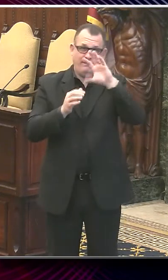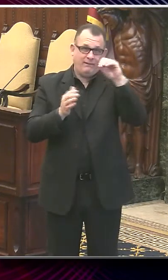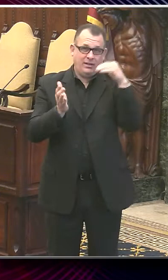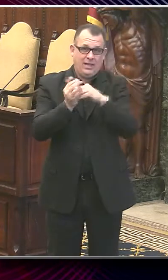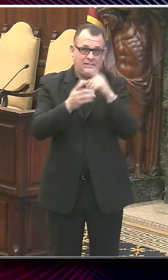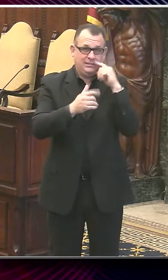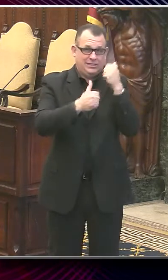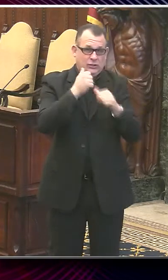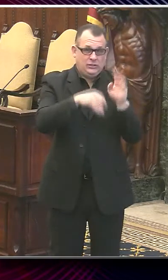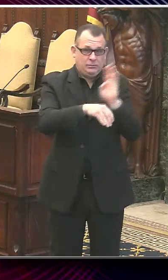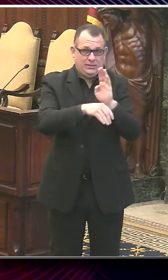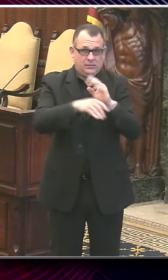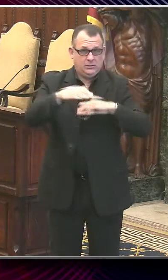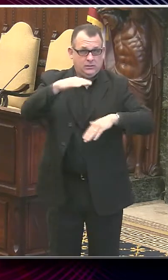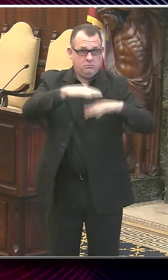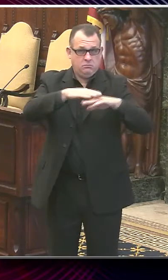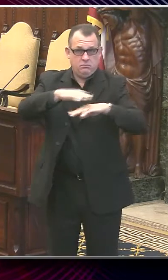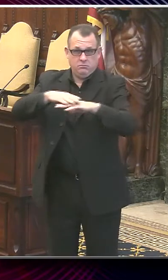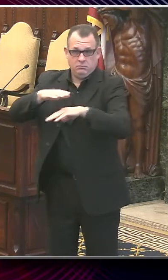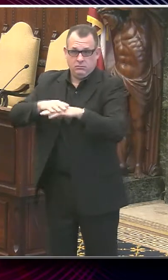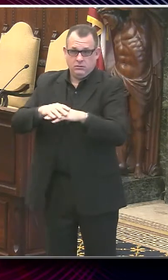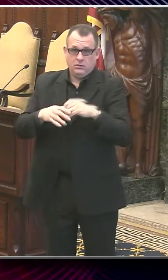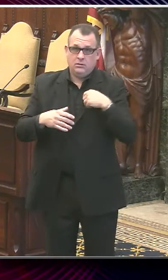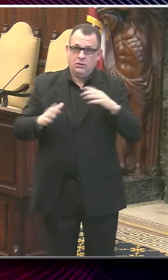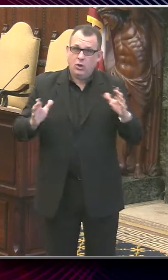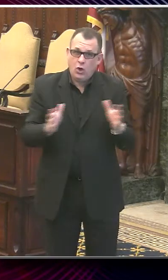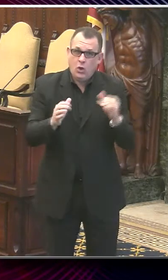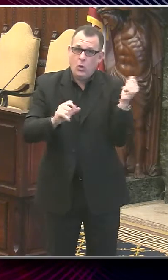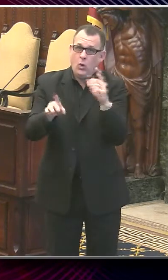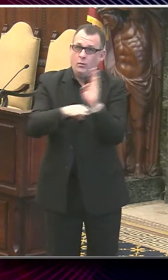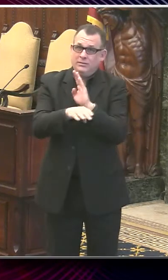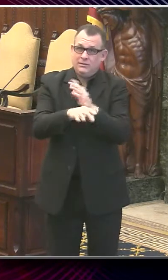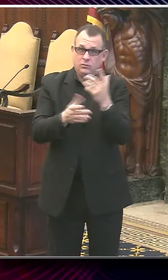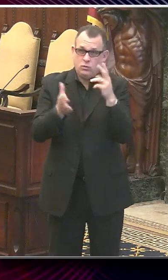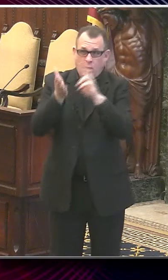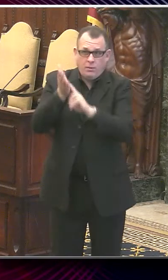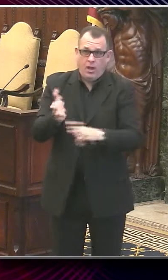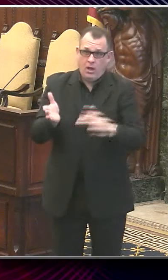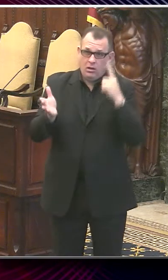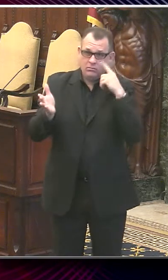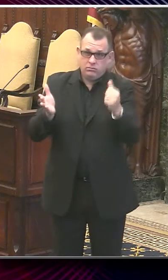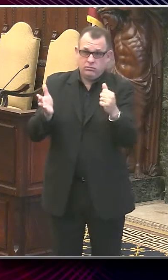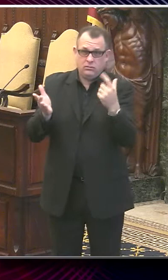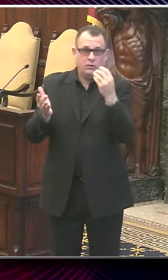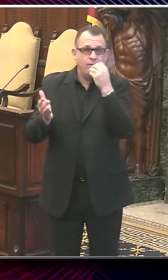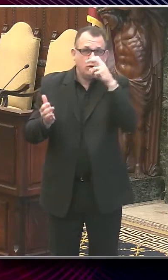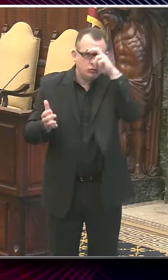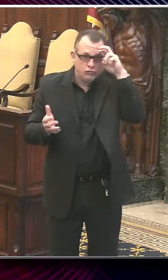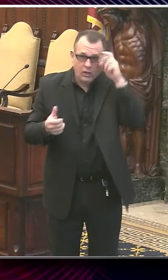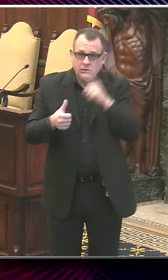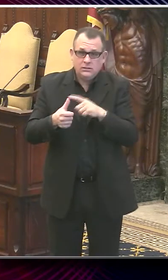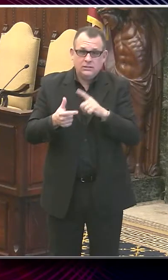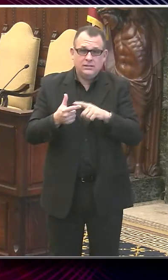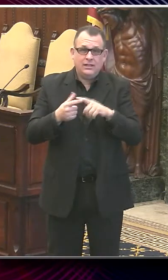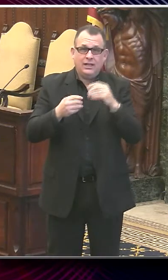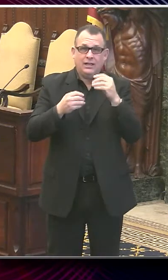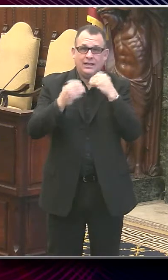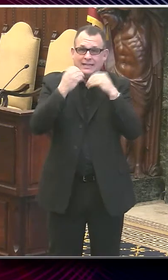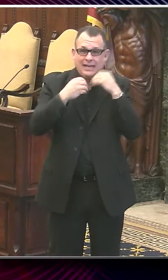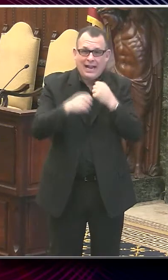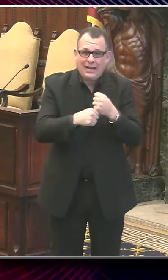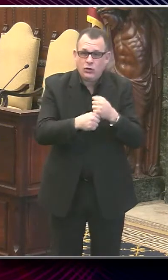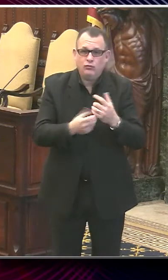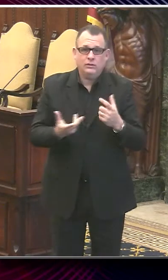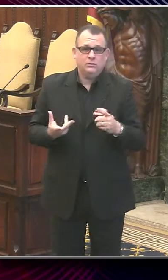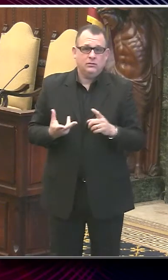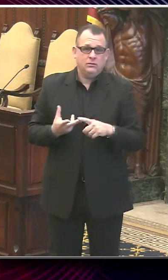business. Businesses are encouraged to apply, including restaurants, food trucks, catering companies, small hotels, and bed and